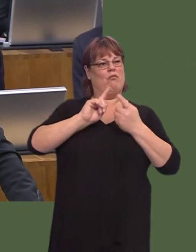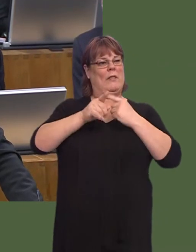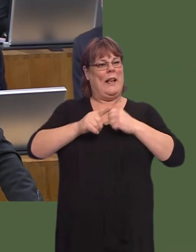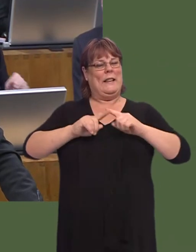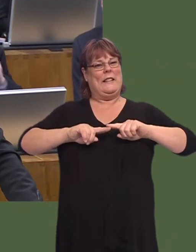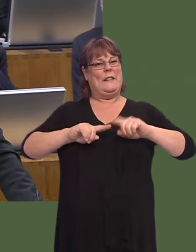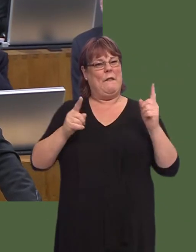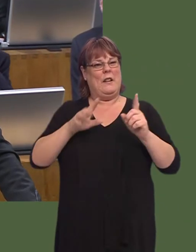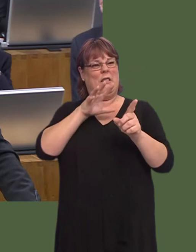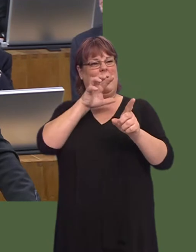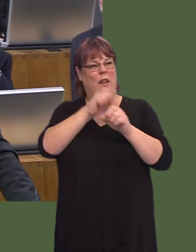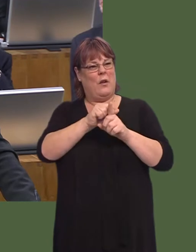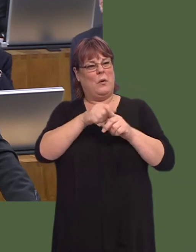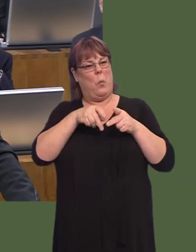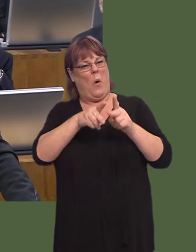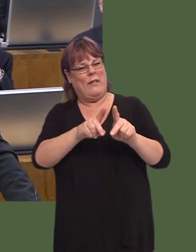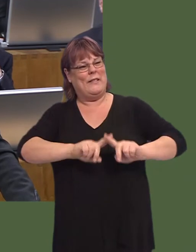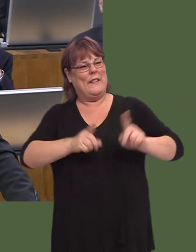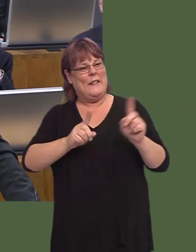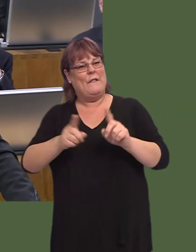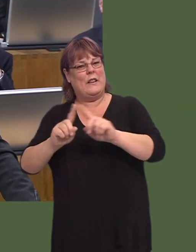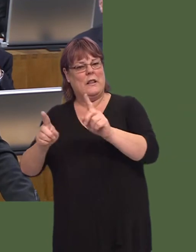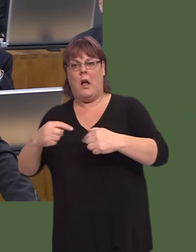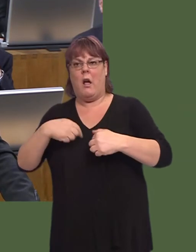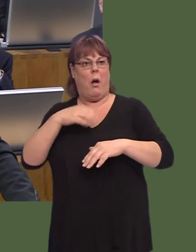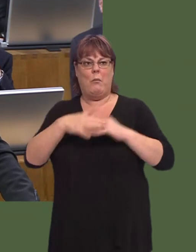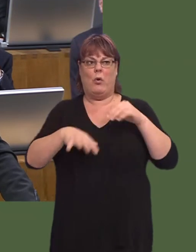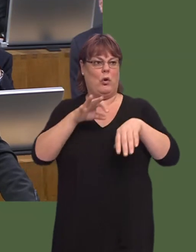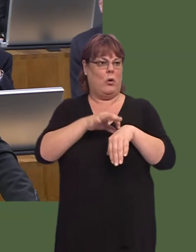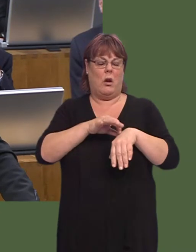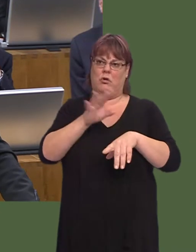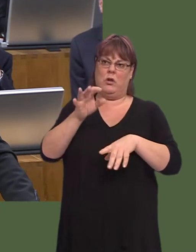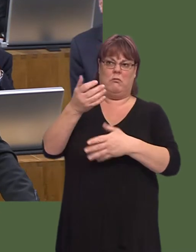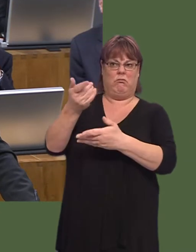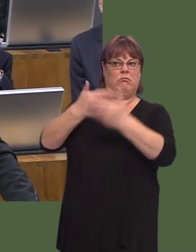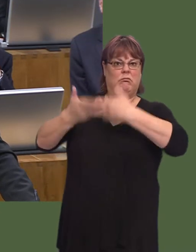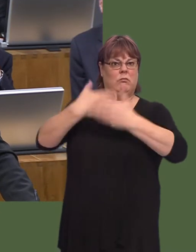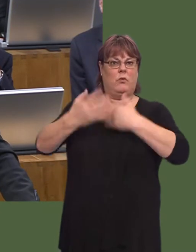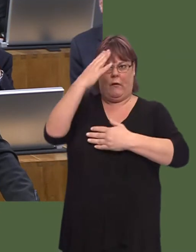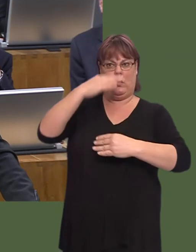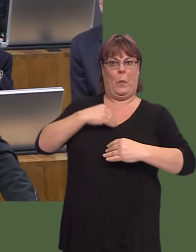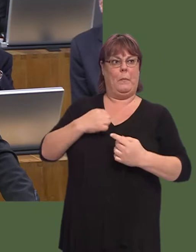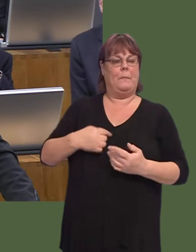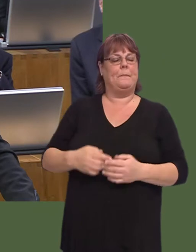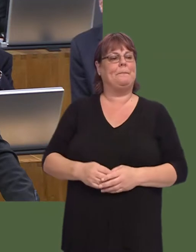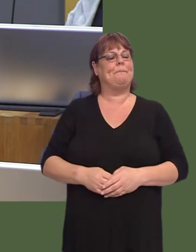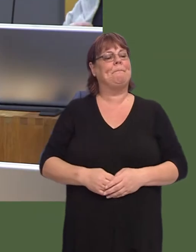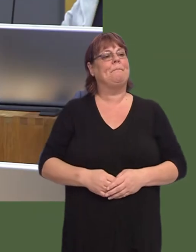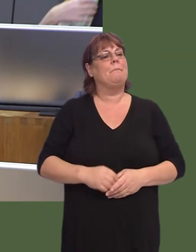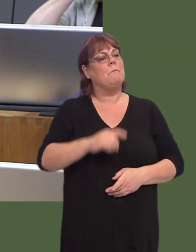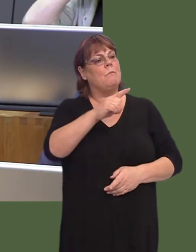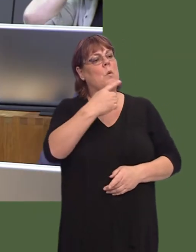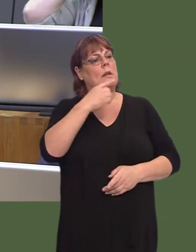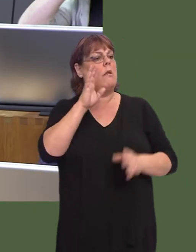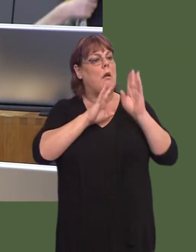and their diagnosis is done in different ways. Now, I'm not a doctor. I'm just referring to what people have said to me. Now, she makes the point about making sure